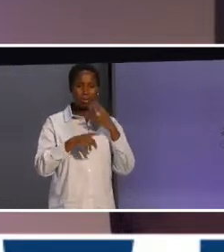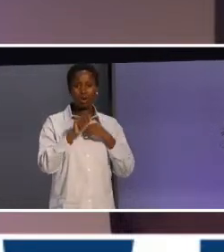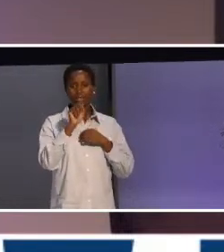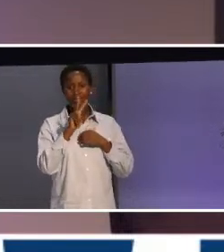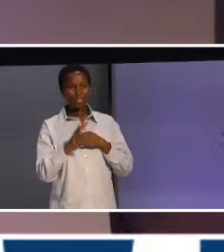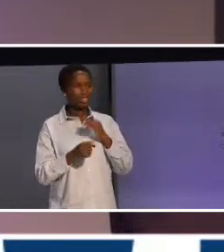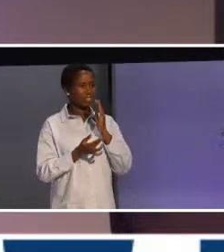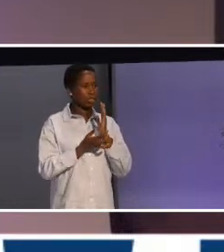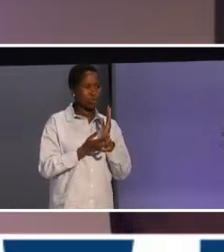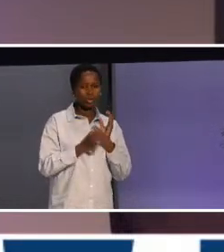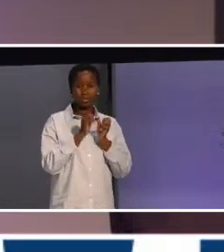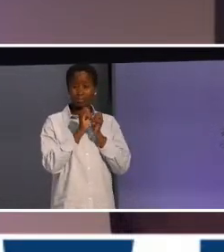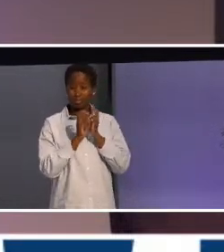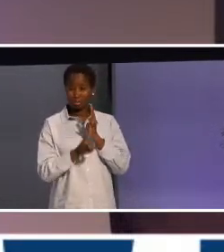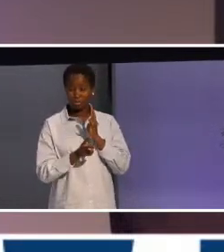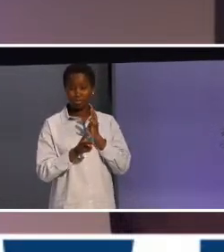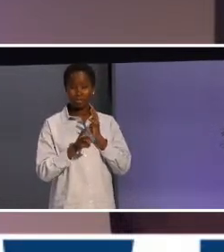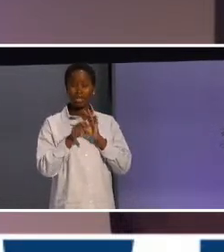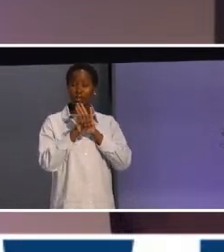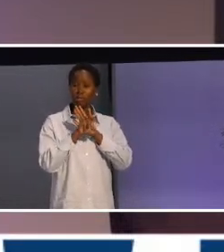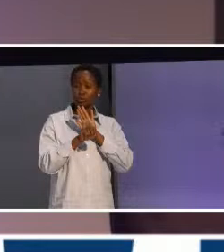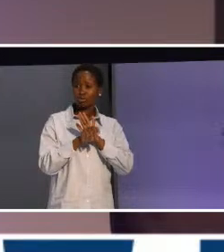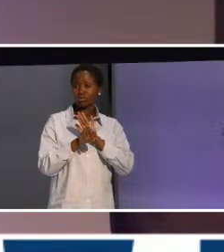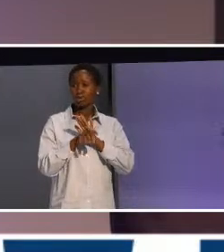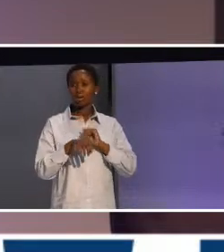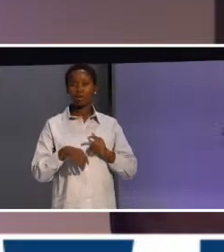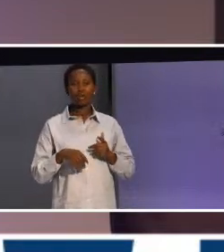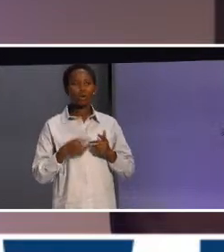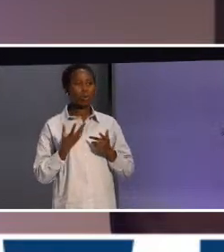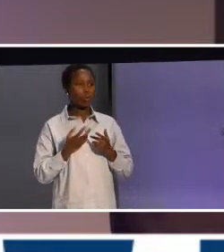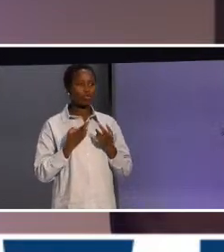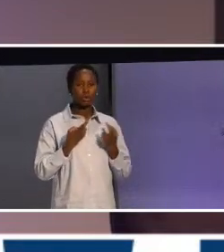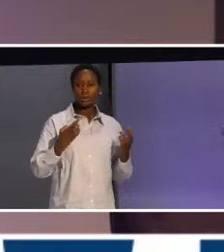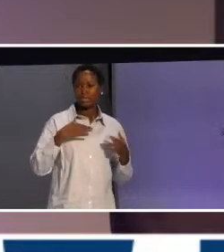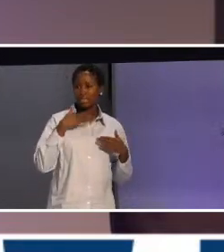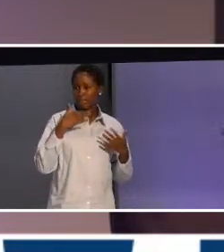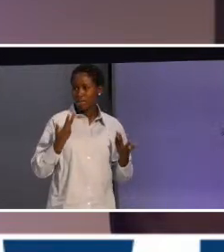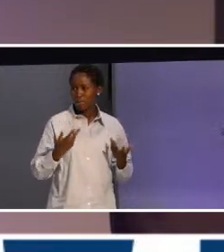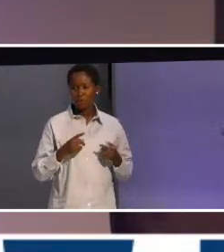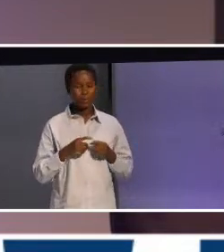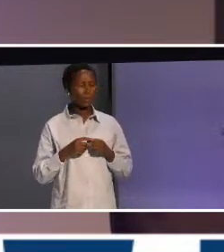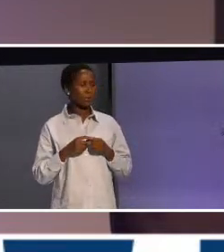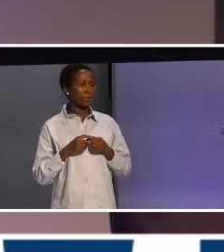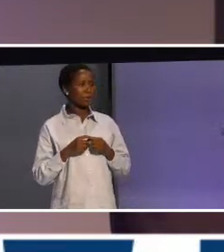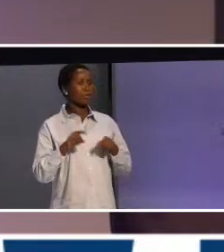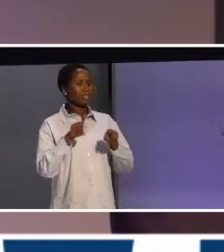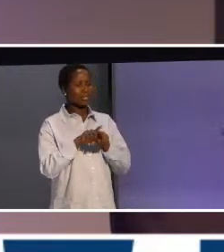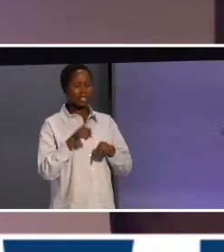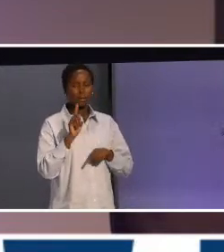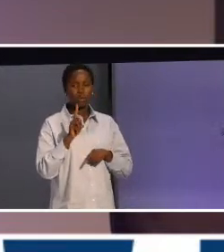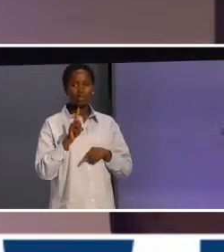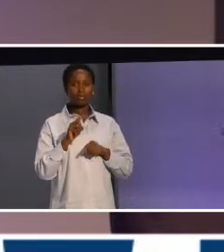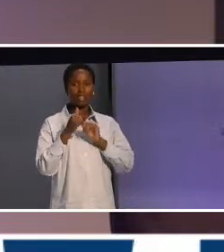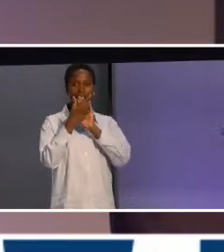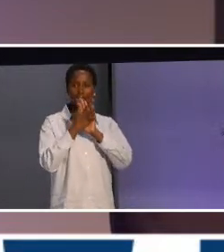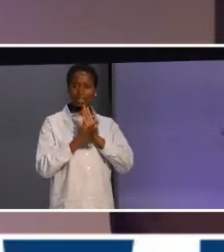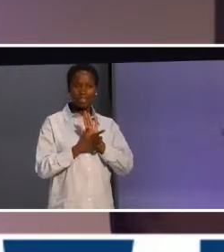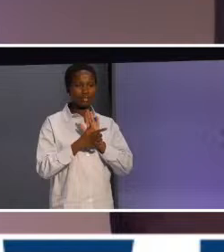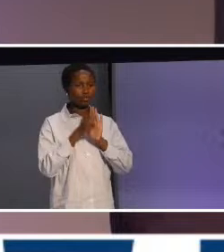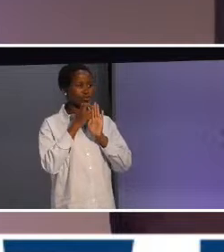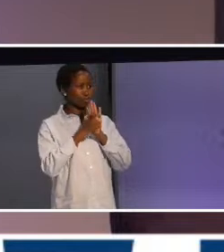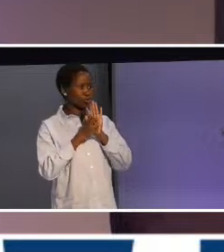false narratives, voter apathy, lack of resources, and even legislative regulatory